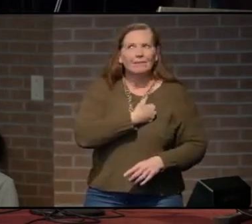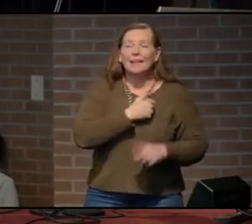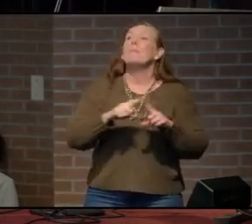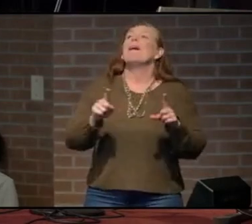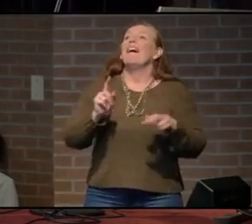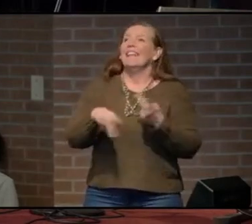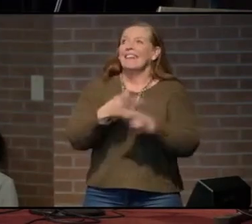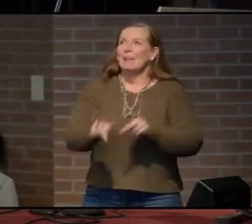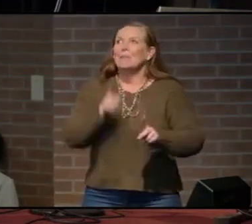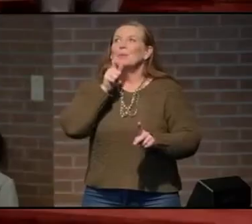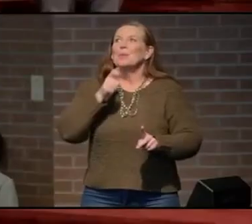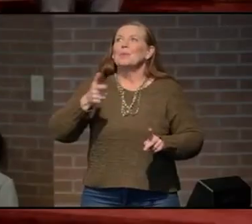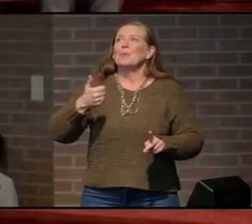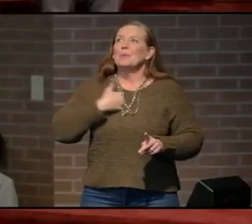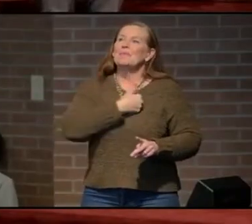generous.